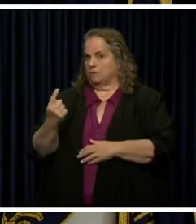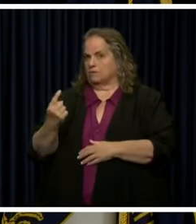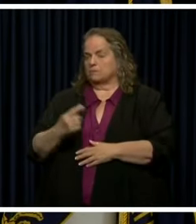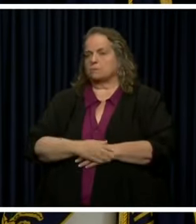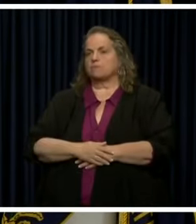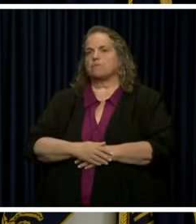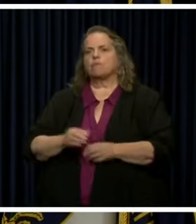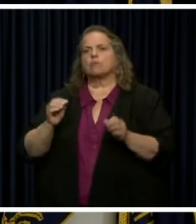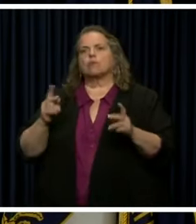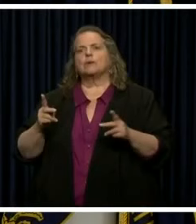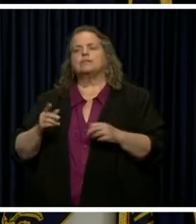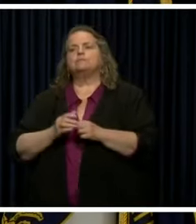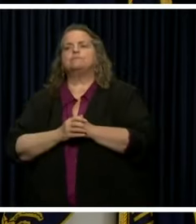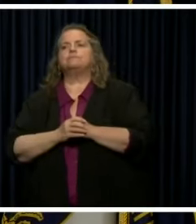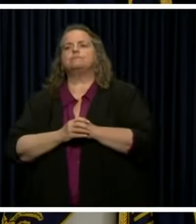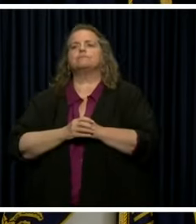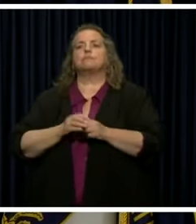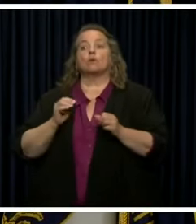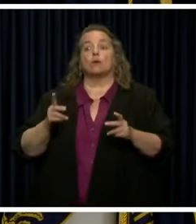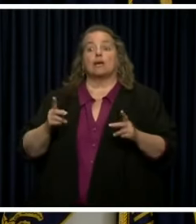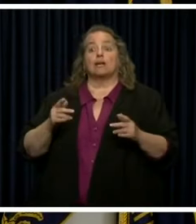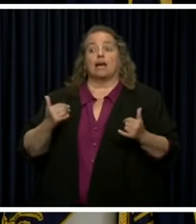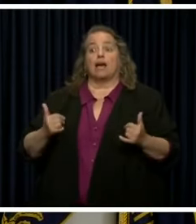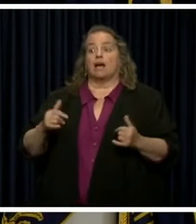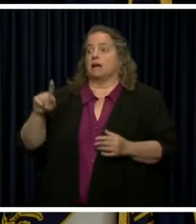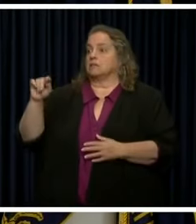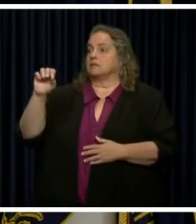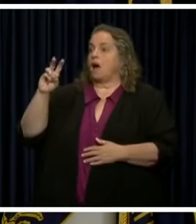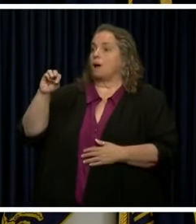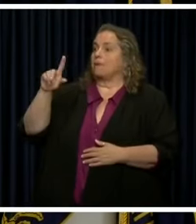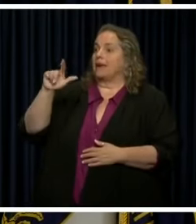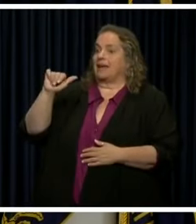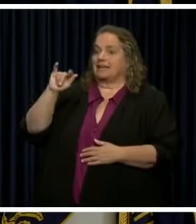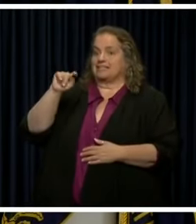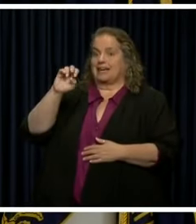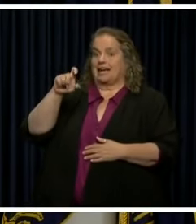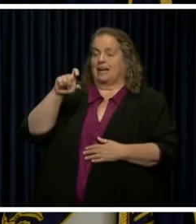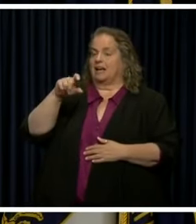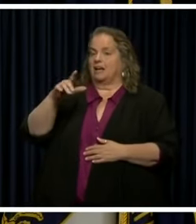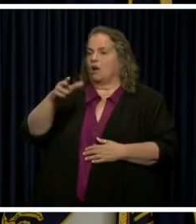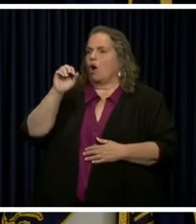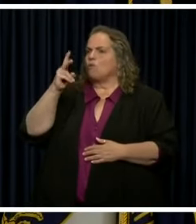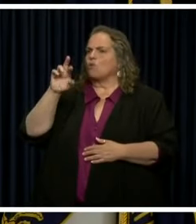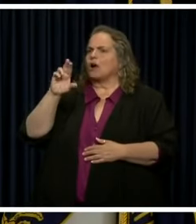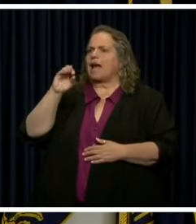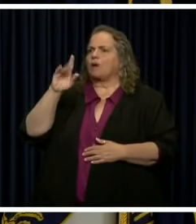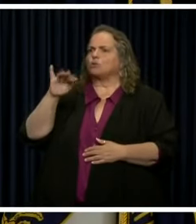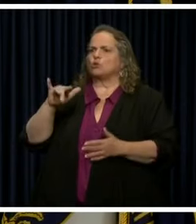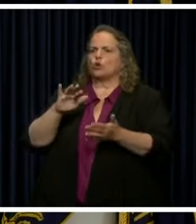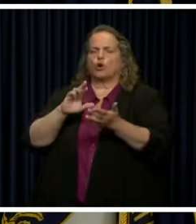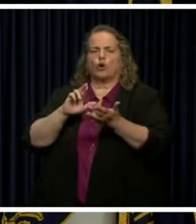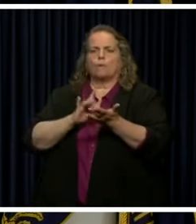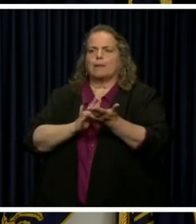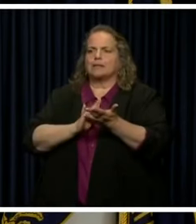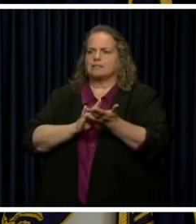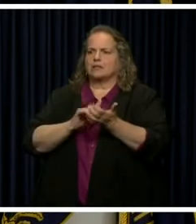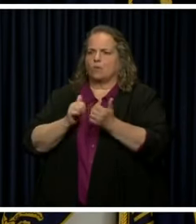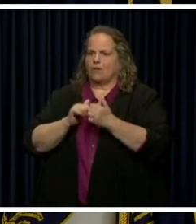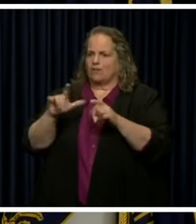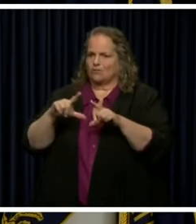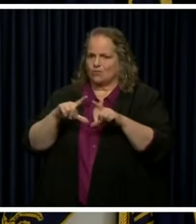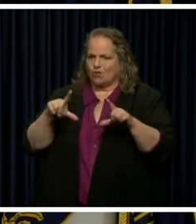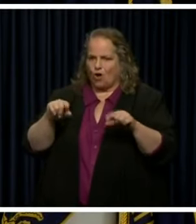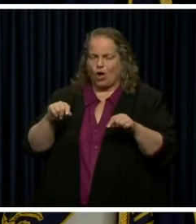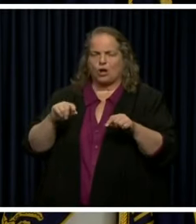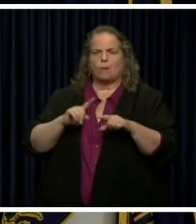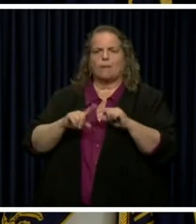All right. Tom Latek tried to get some over-the-counter medicine with his card, but his driver's license is